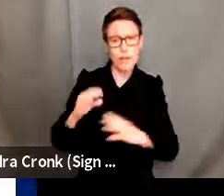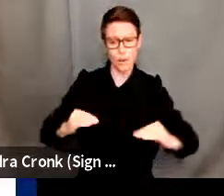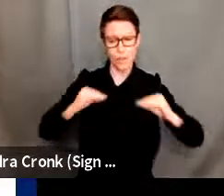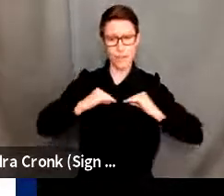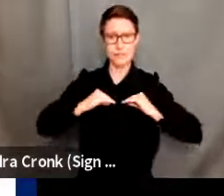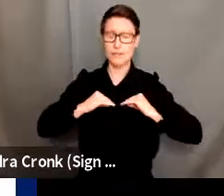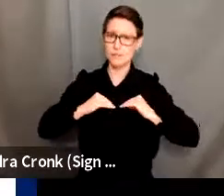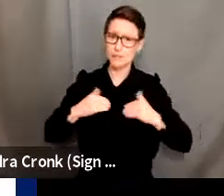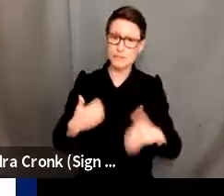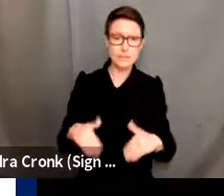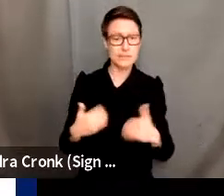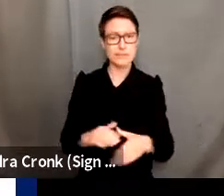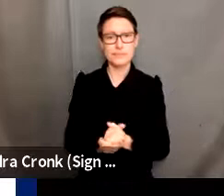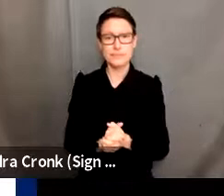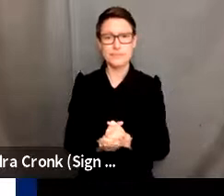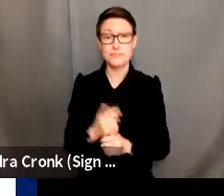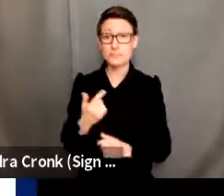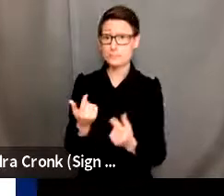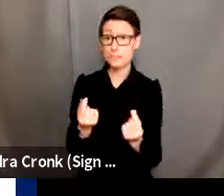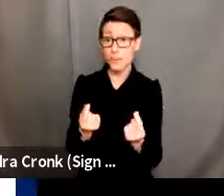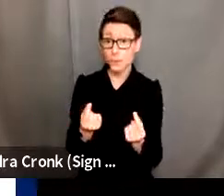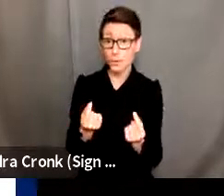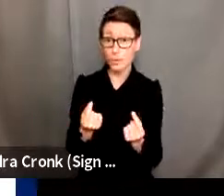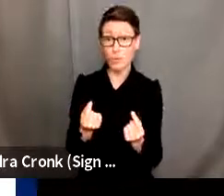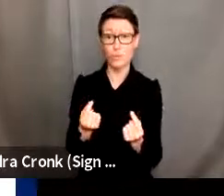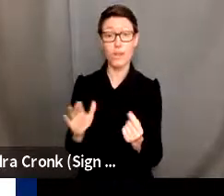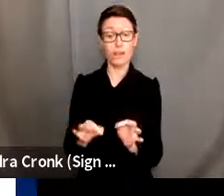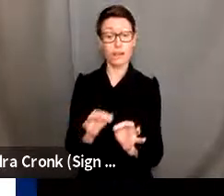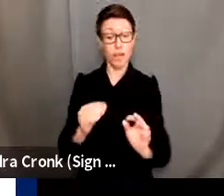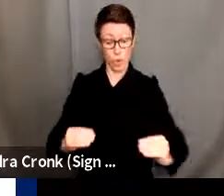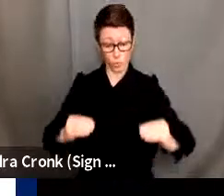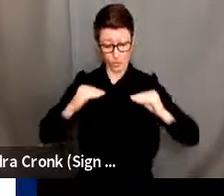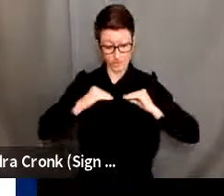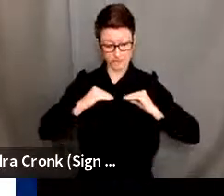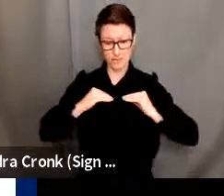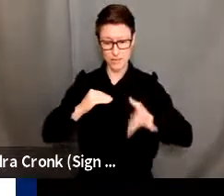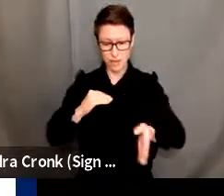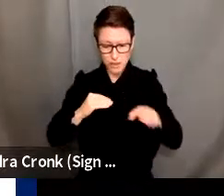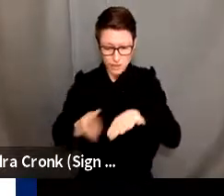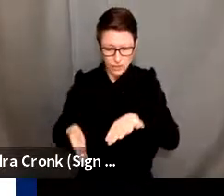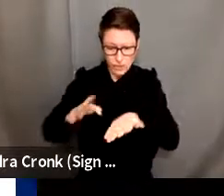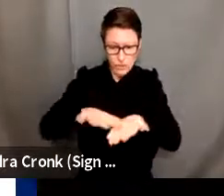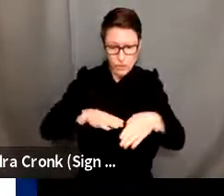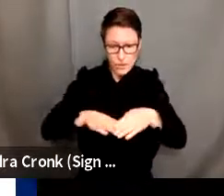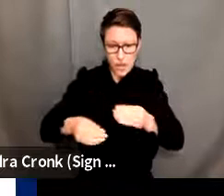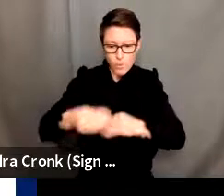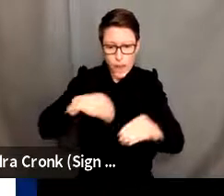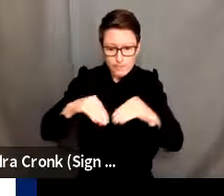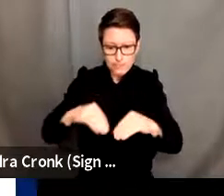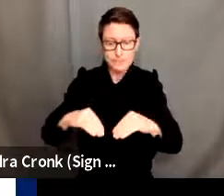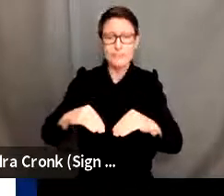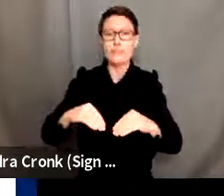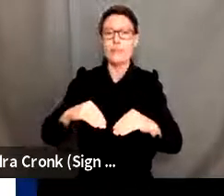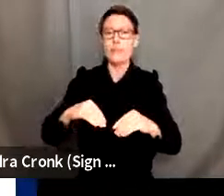do is the quilts are wrapped and we put special care instructions on how to wash